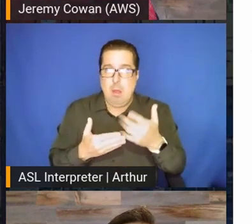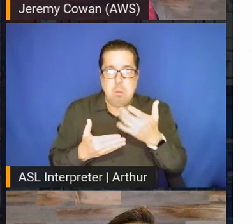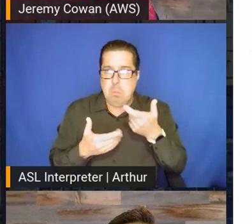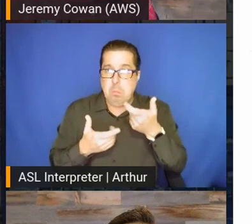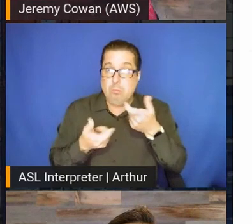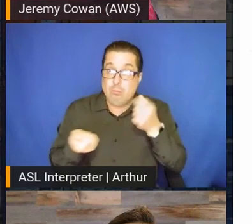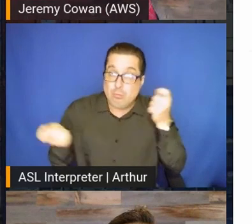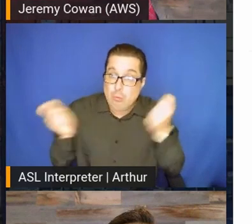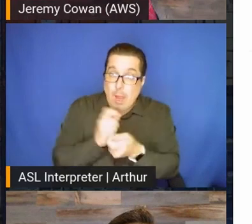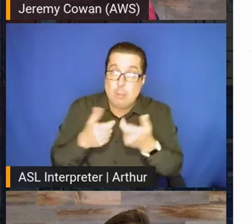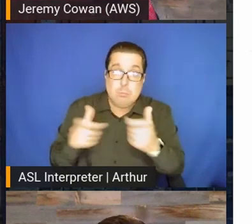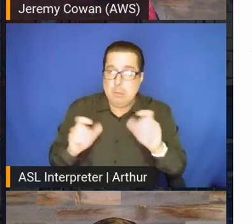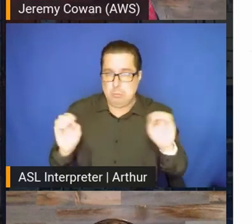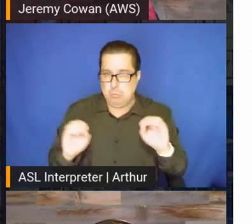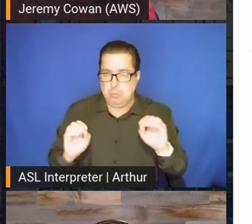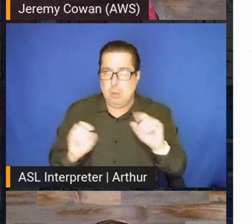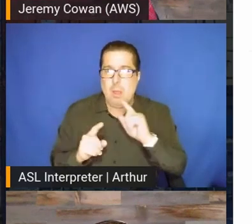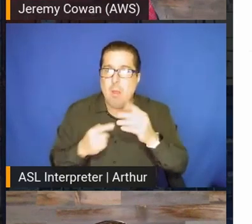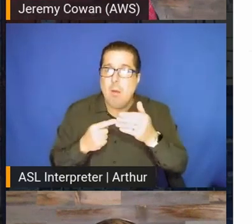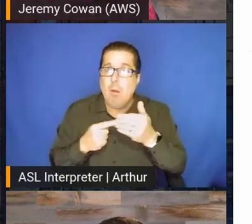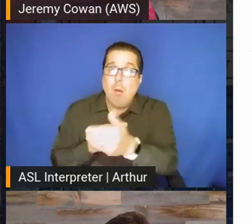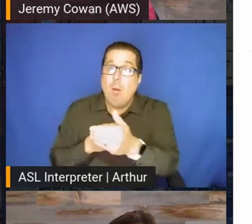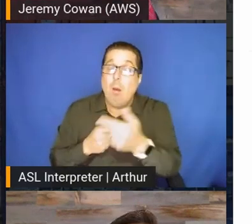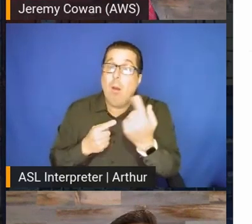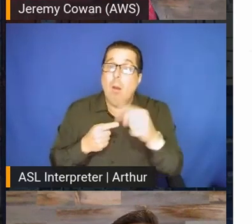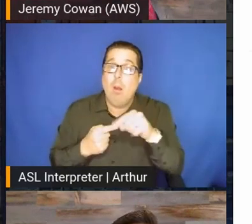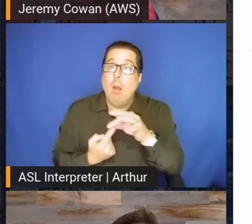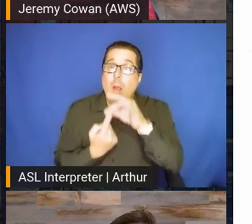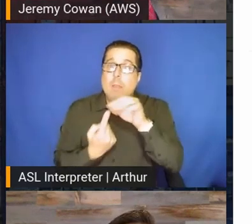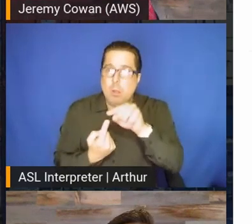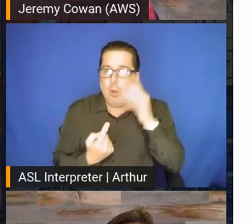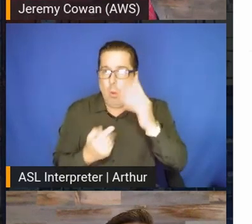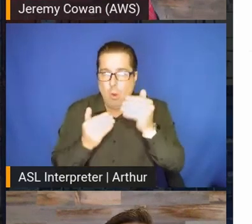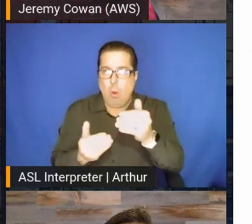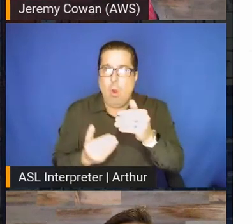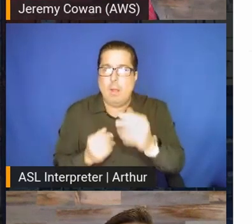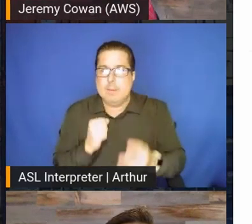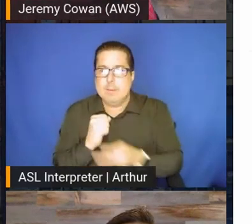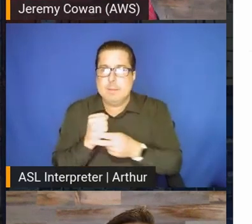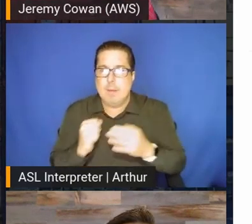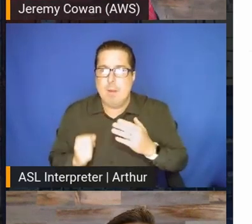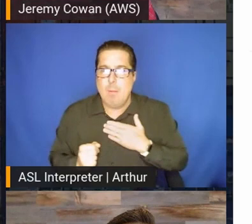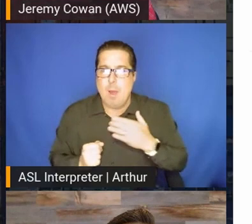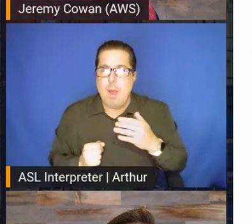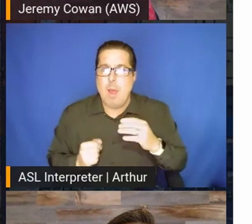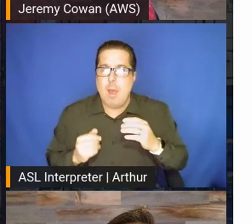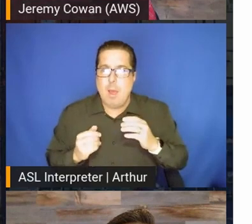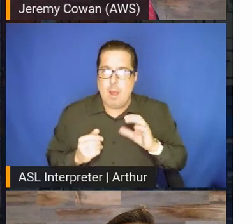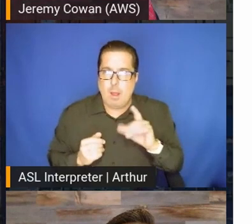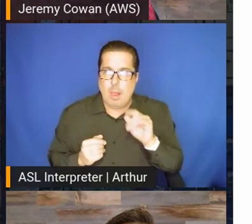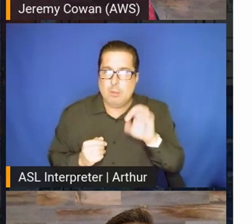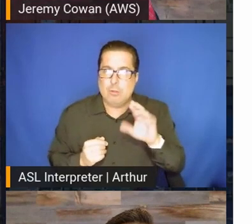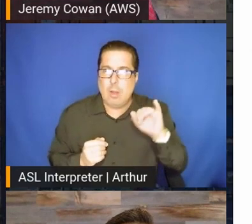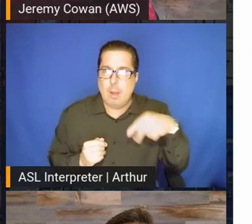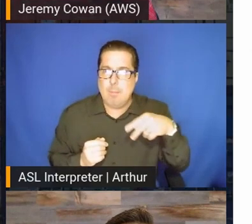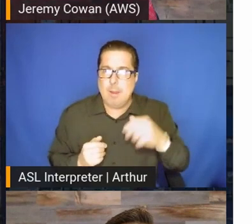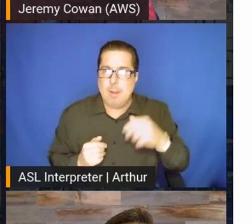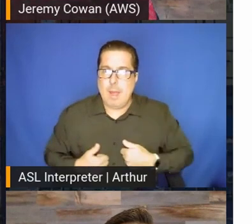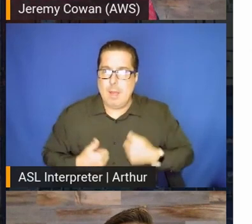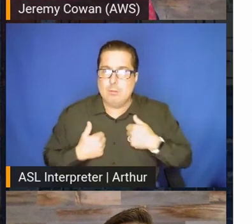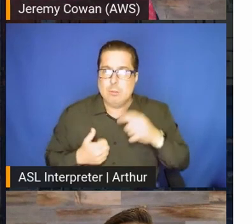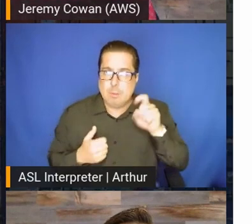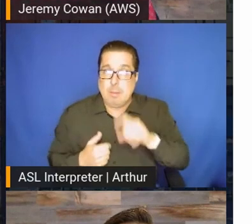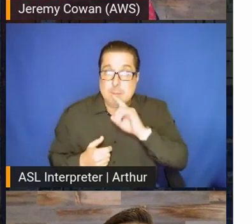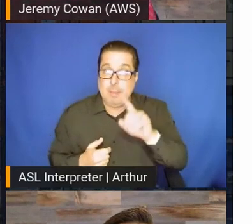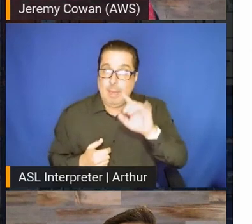The experience remains the same, except that you're going to go ahead and say my cluster IP address family has to be IPv6. The